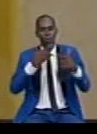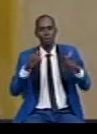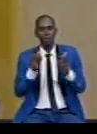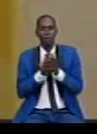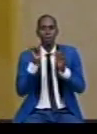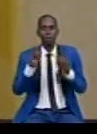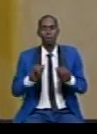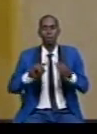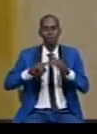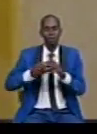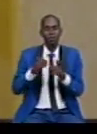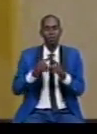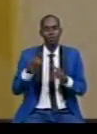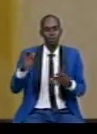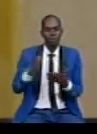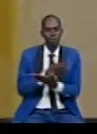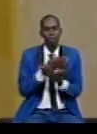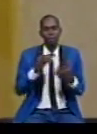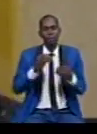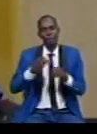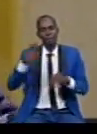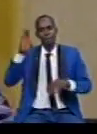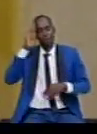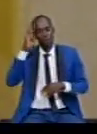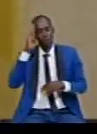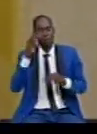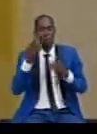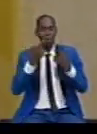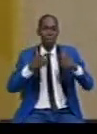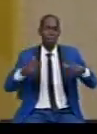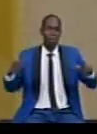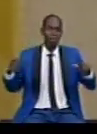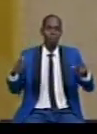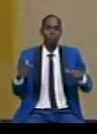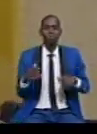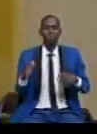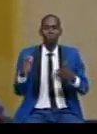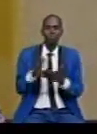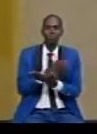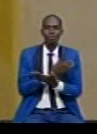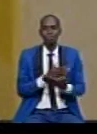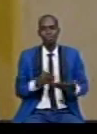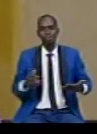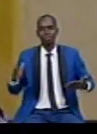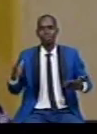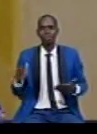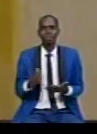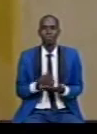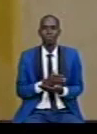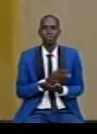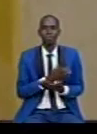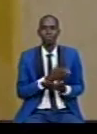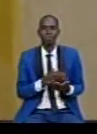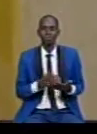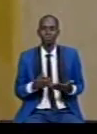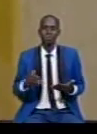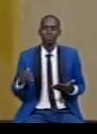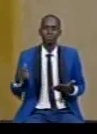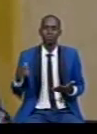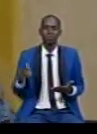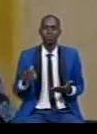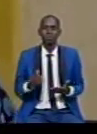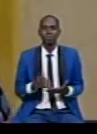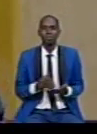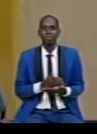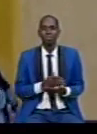land. Angela, Inwere Jesus. Inwere Inene. Angela, Inwere Jesus.